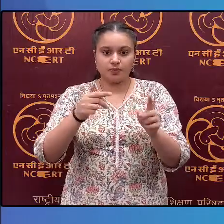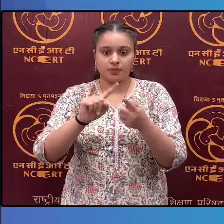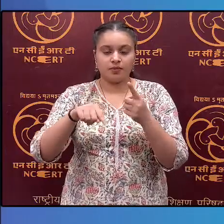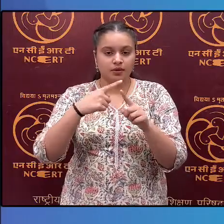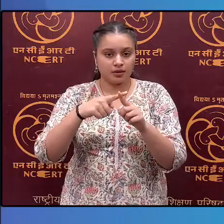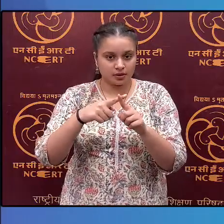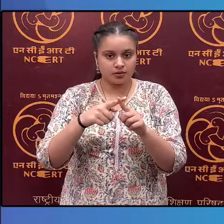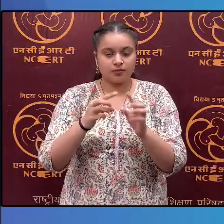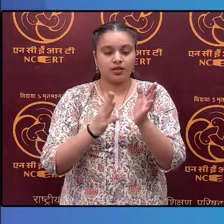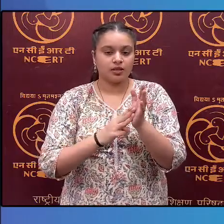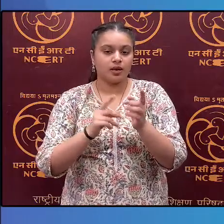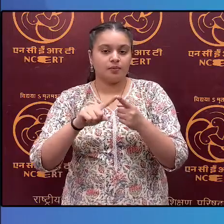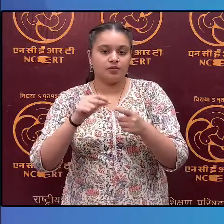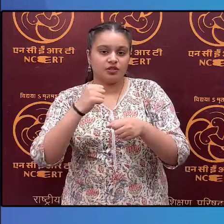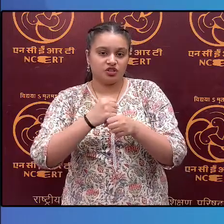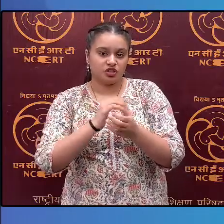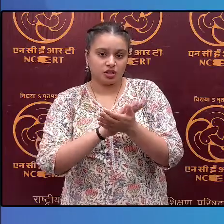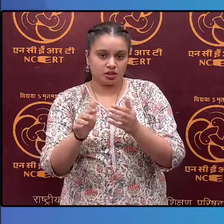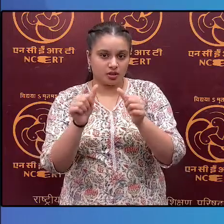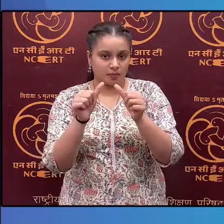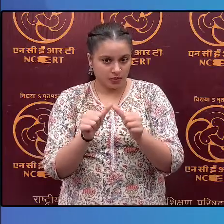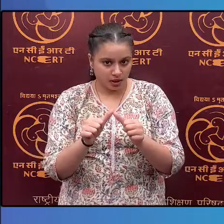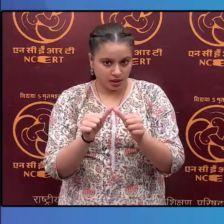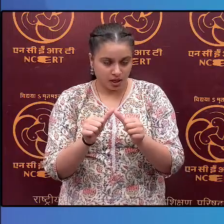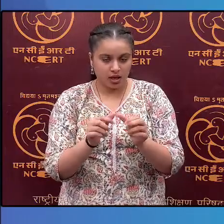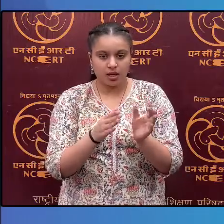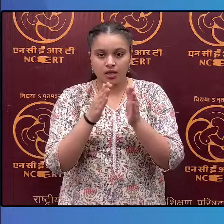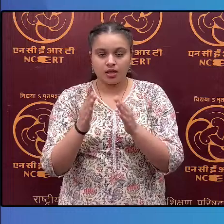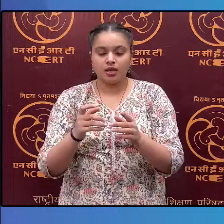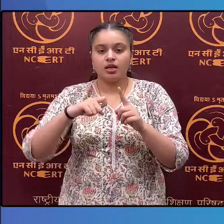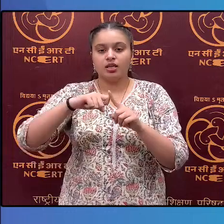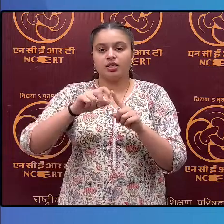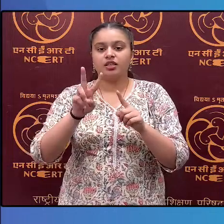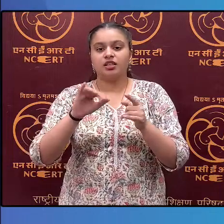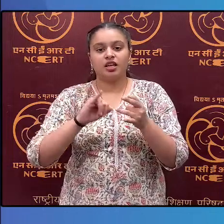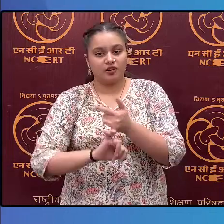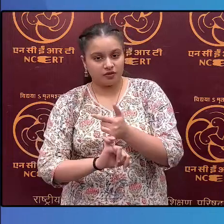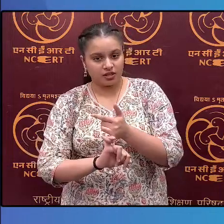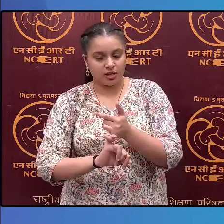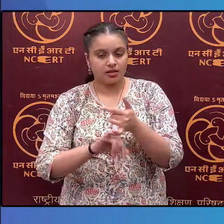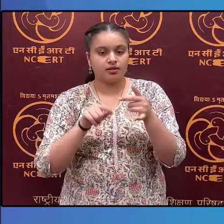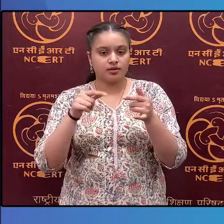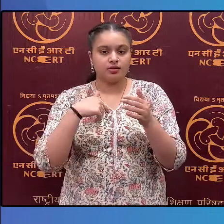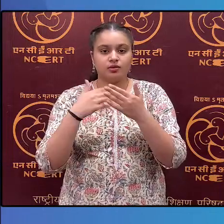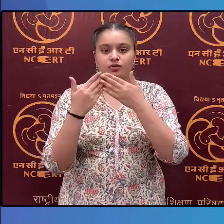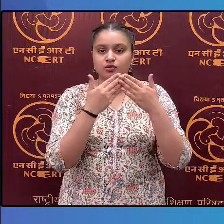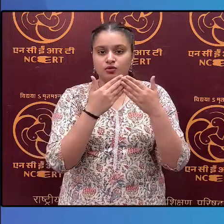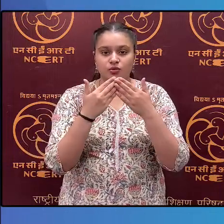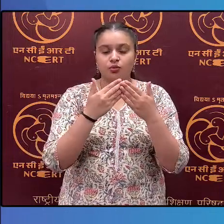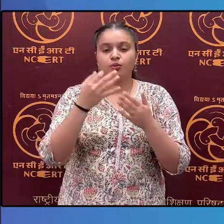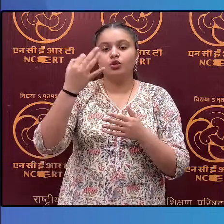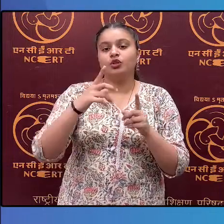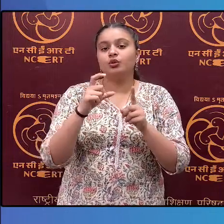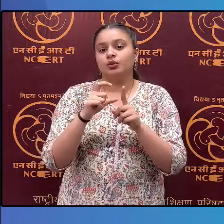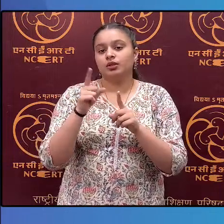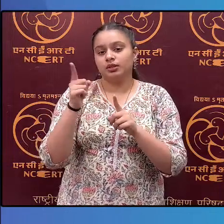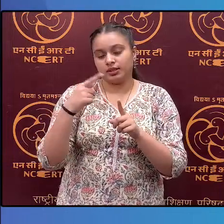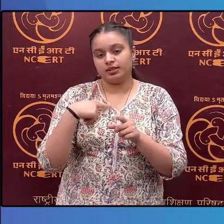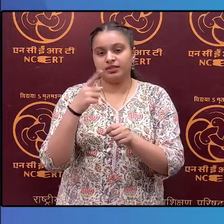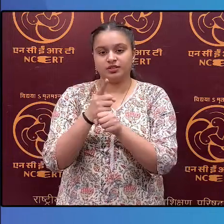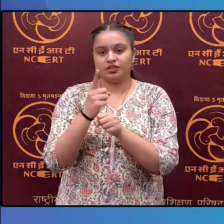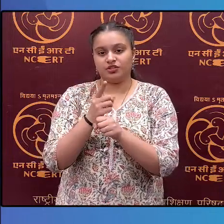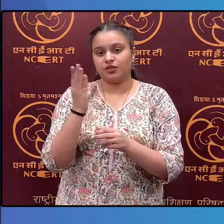Megha Uniyal. You are PRT from PM Shri KV NMR NCERT branch, New Delhi. Very warm welcome, ma'am. Thank you,